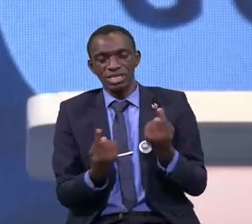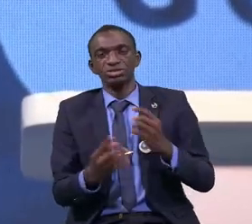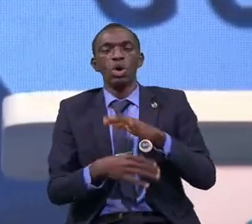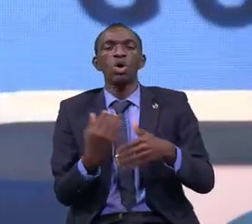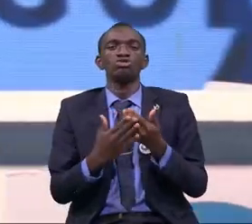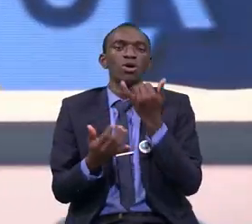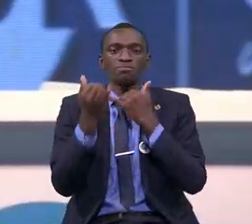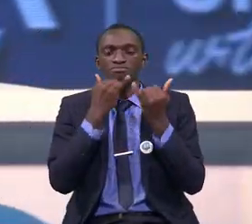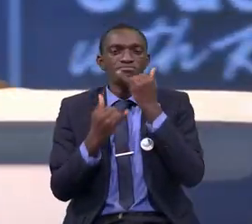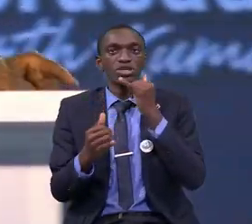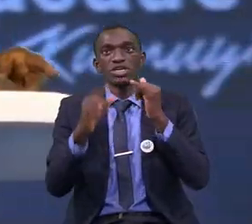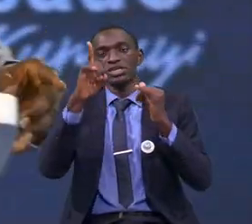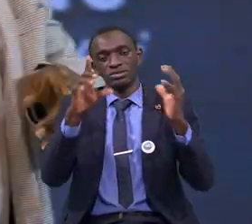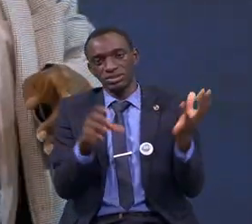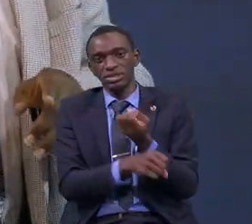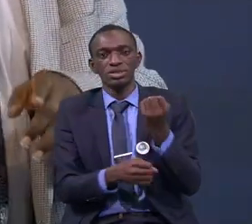iniquity away,